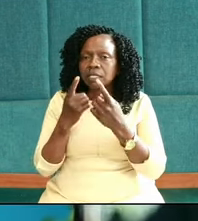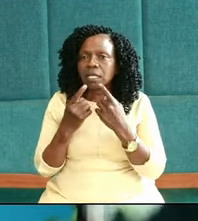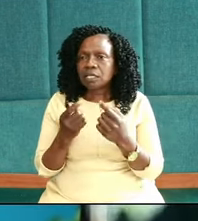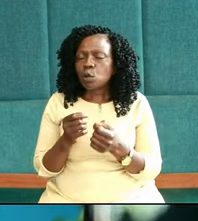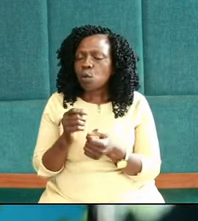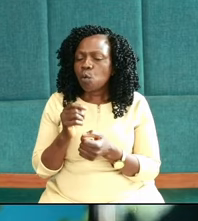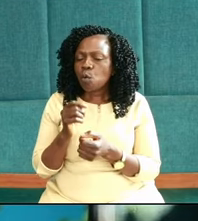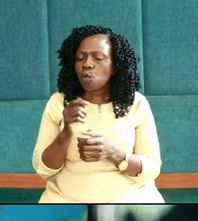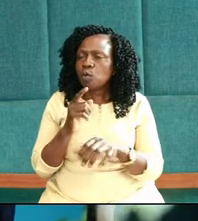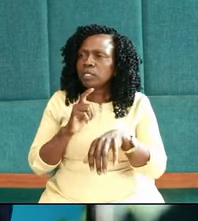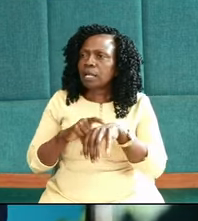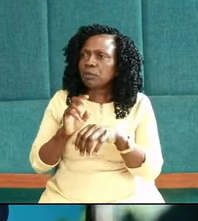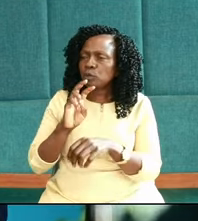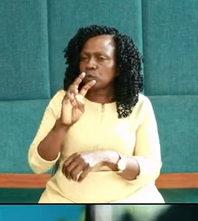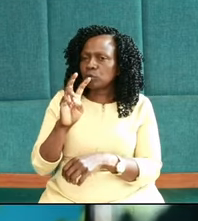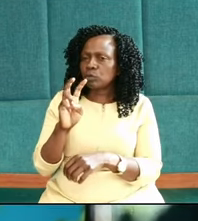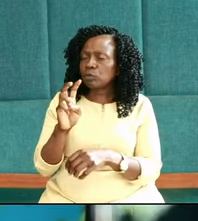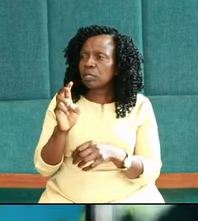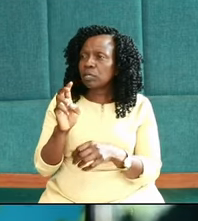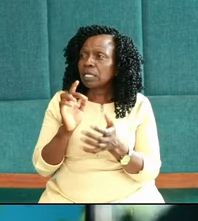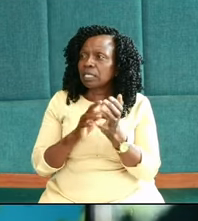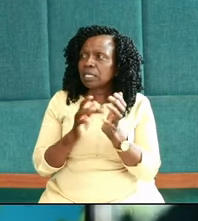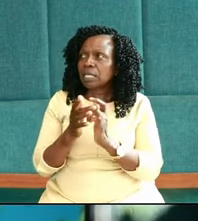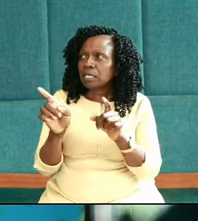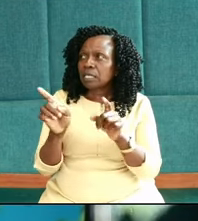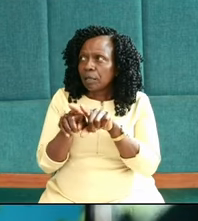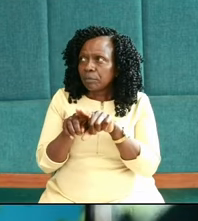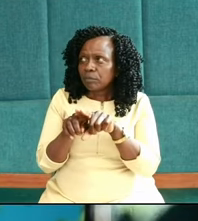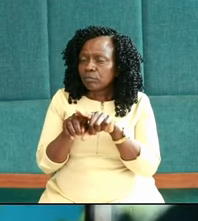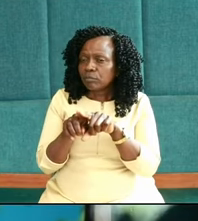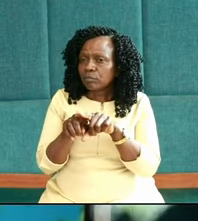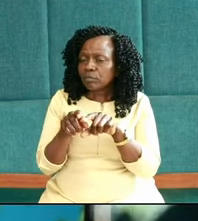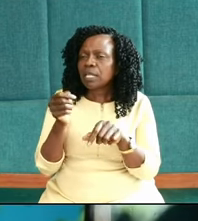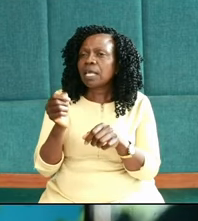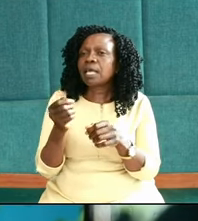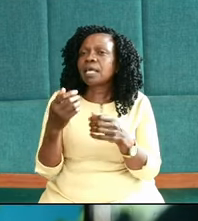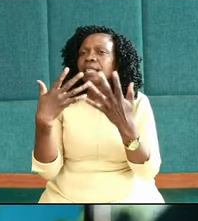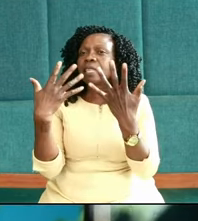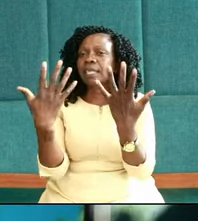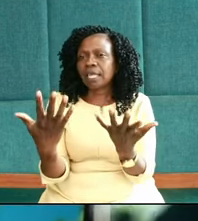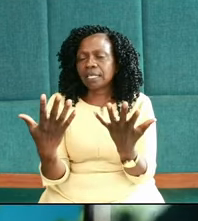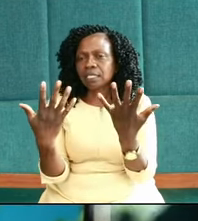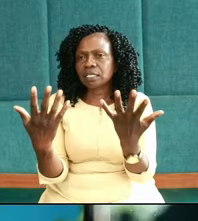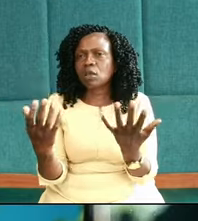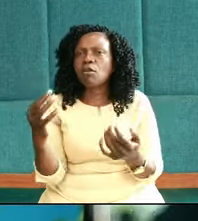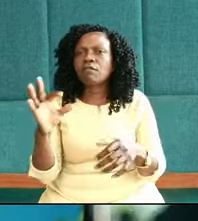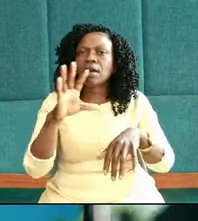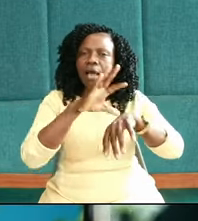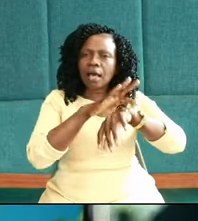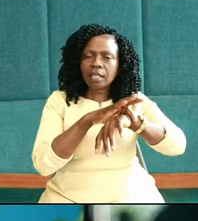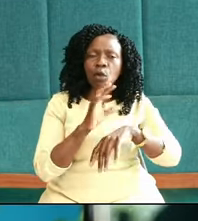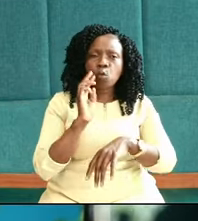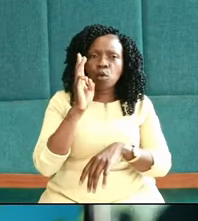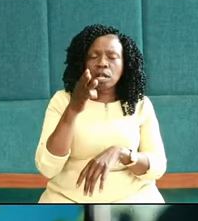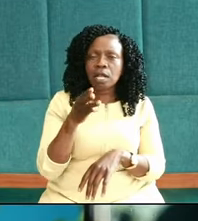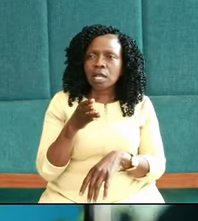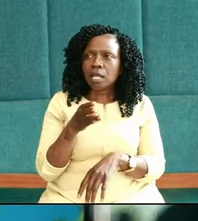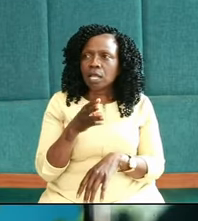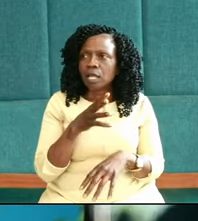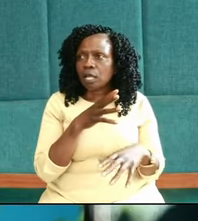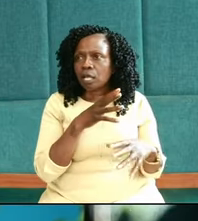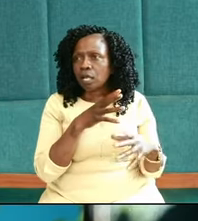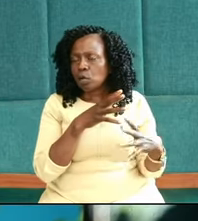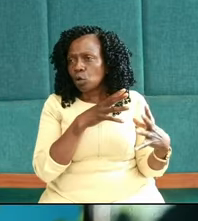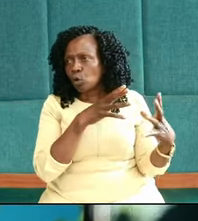Jesus like that, the things of earth will grow.